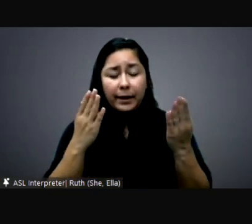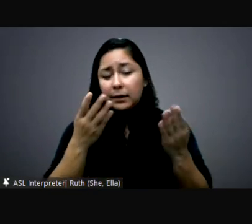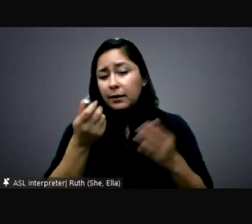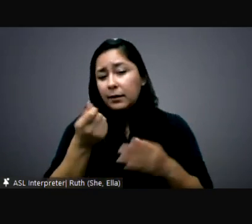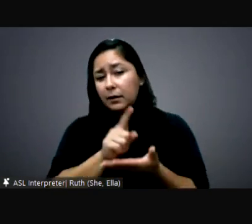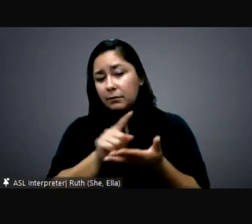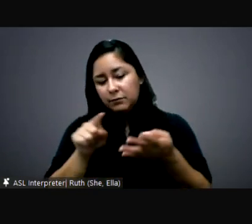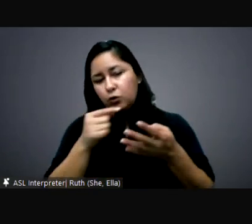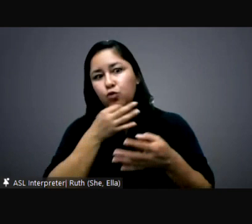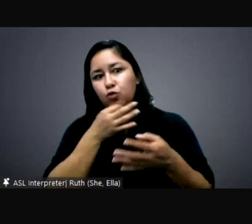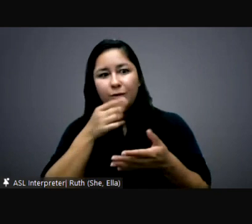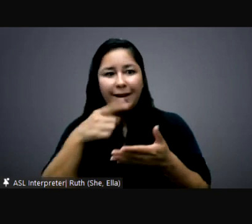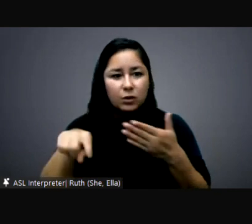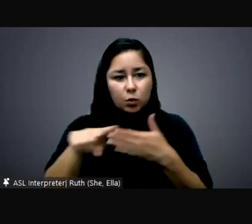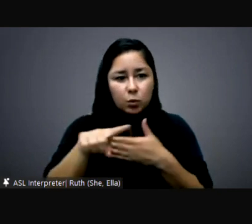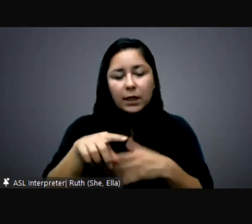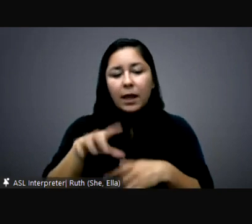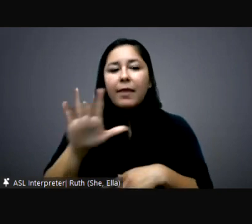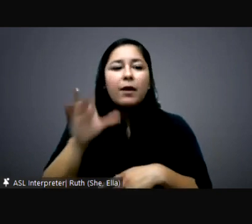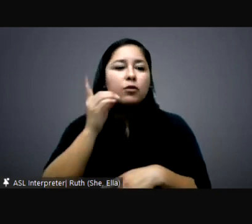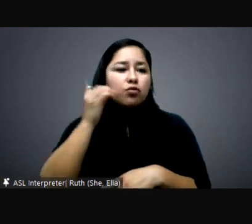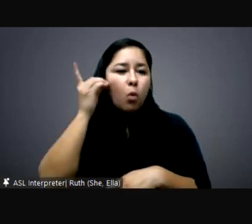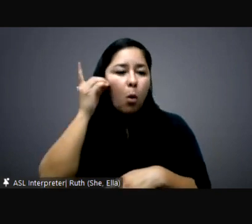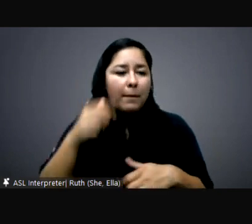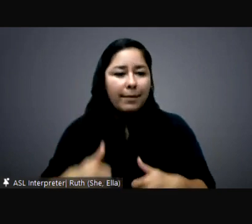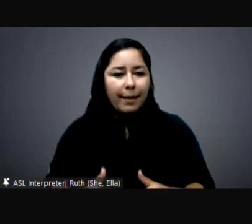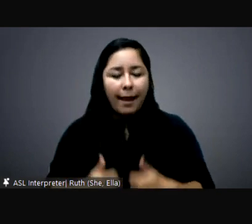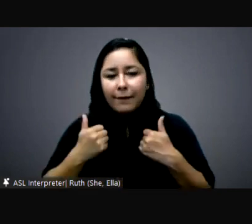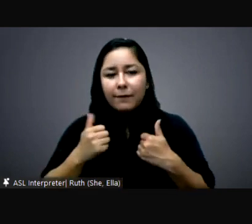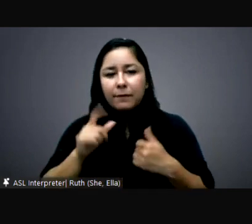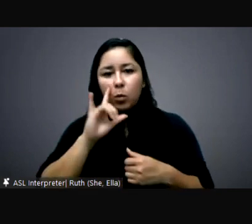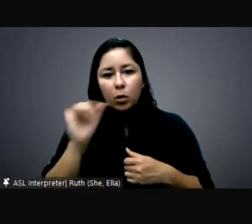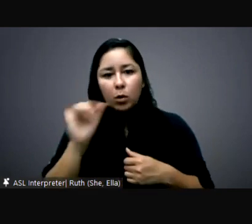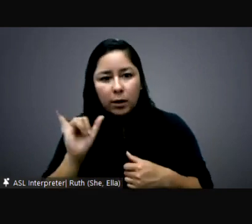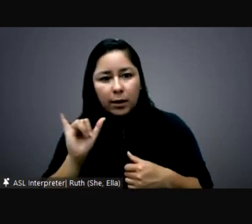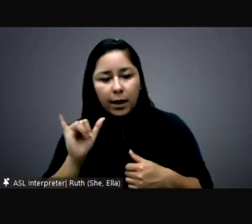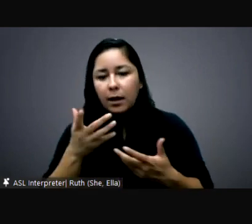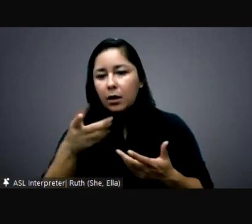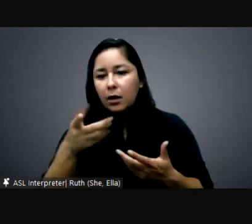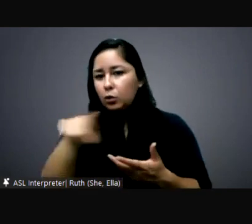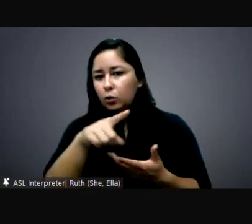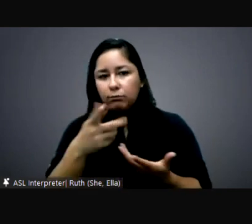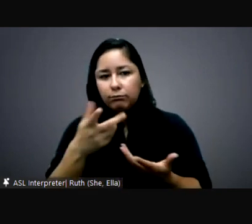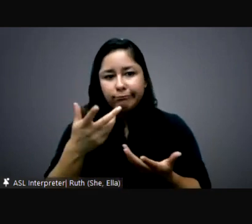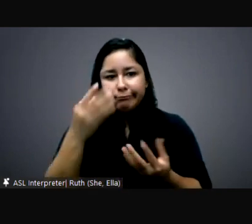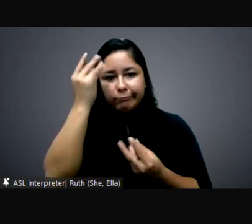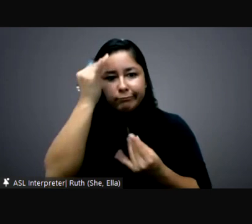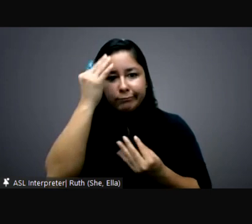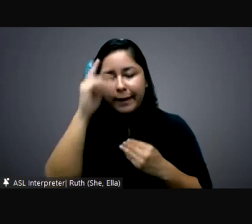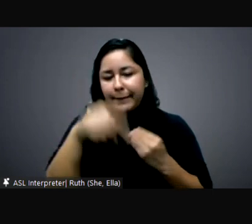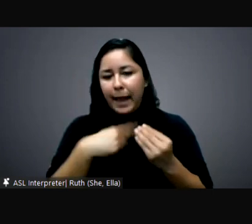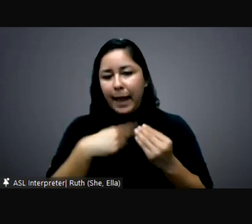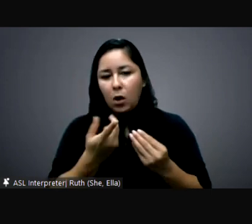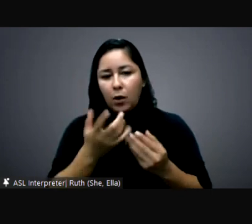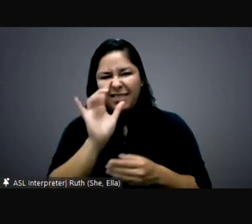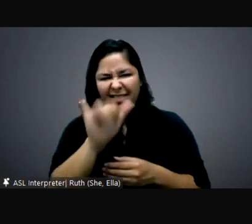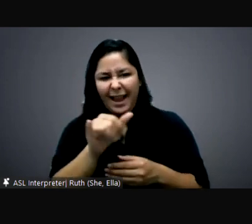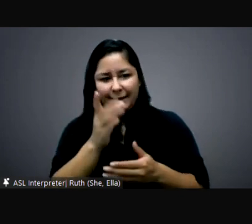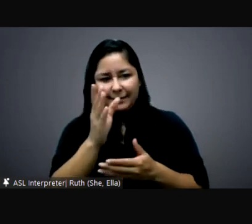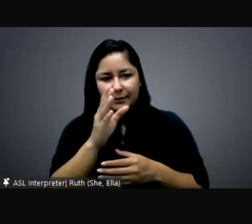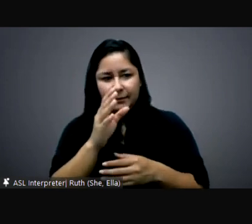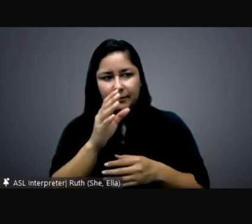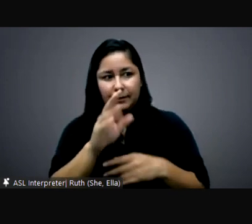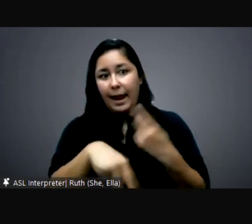so, and dorm life and what that's going to look like, and what you all are looking at for that route of transmission. And